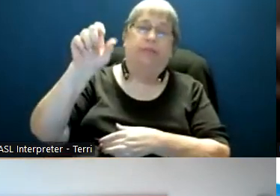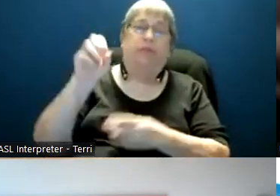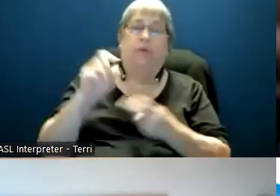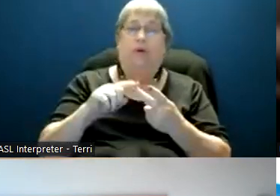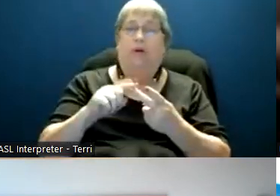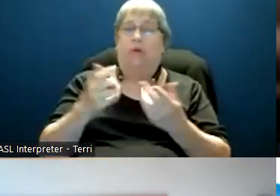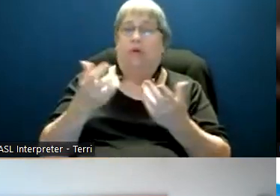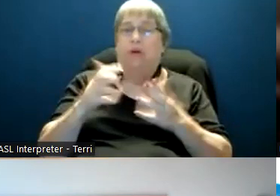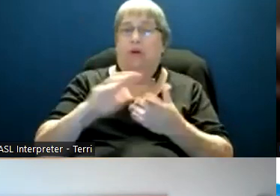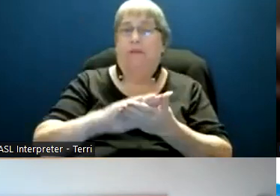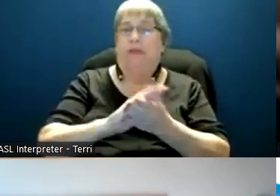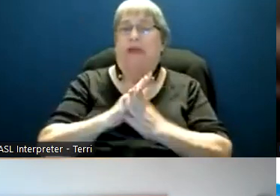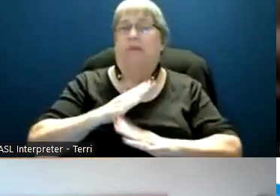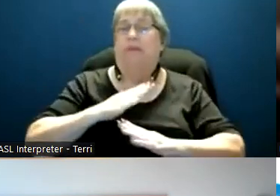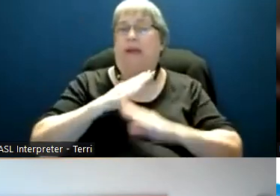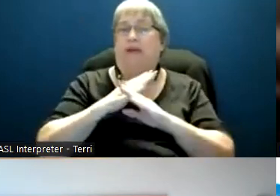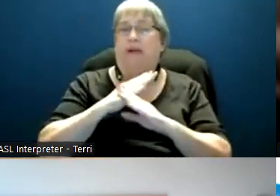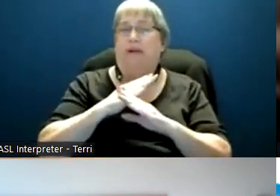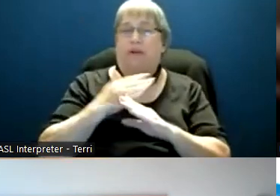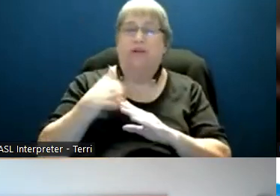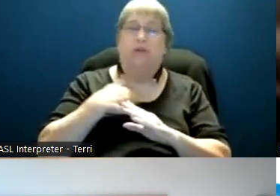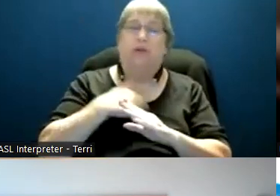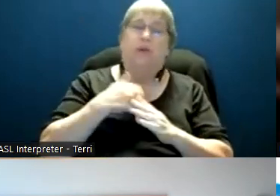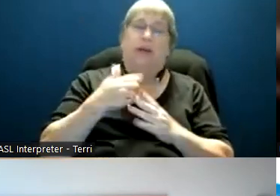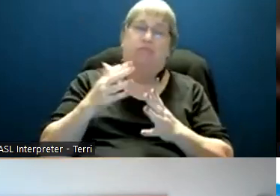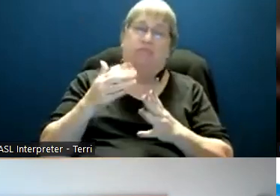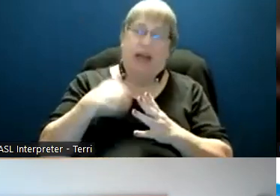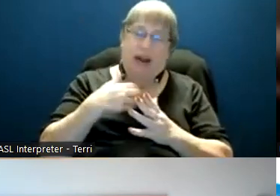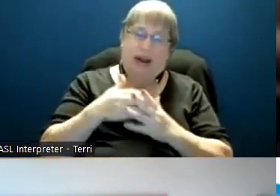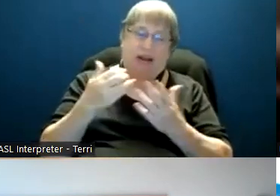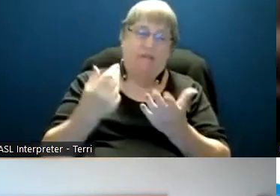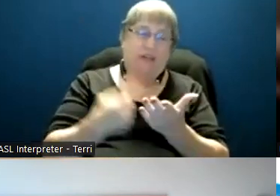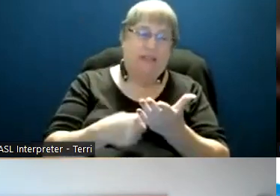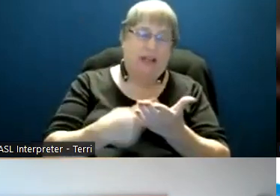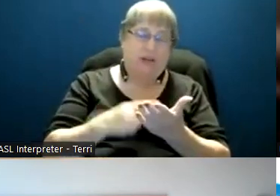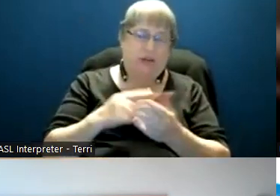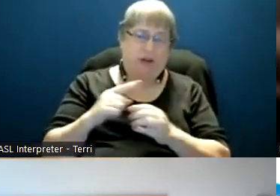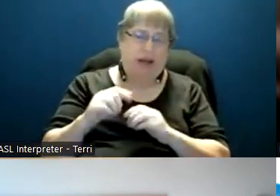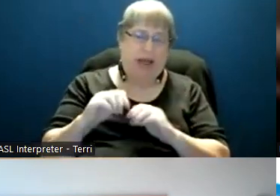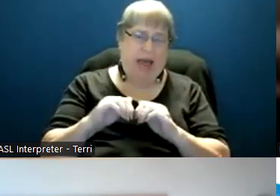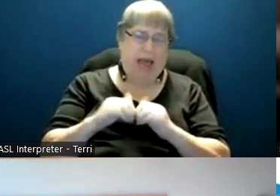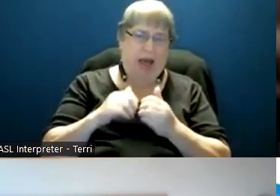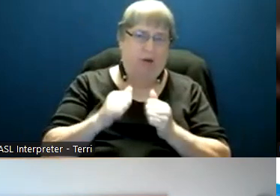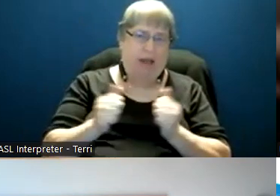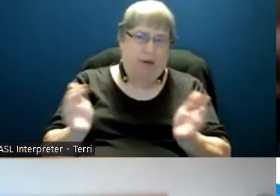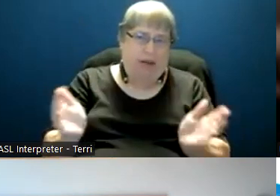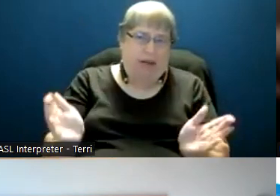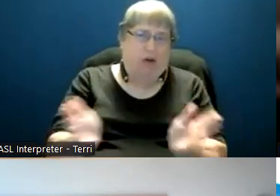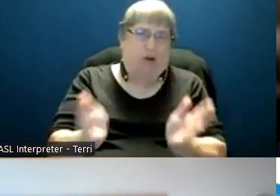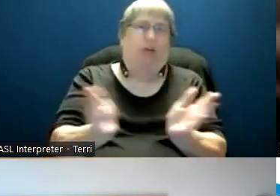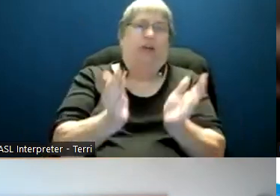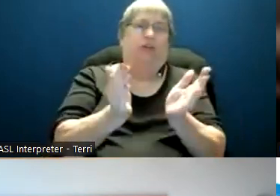enrollment for Medicaid services. So we had a lot of conversation around how do we incentivize it versus making